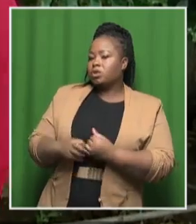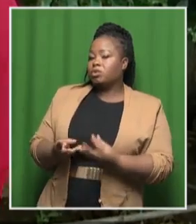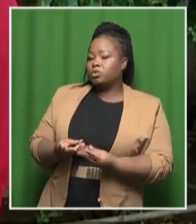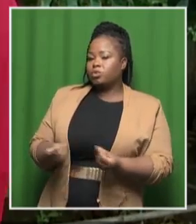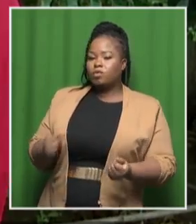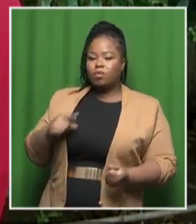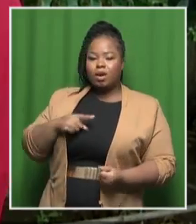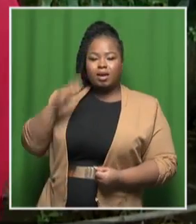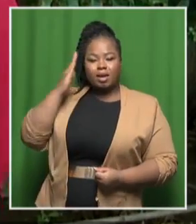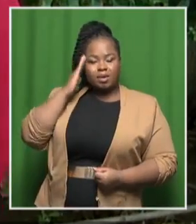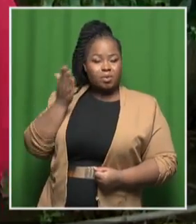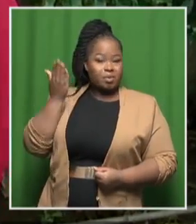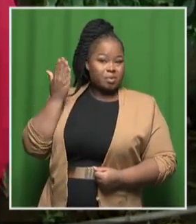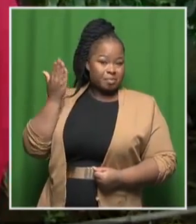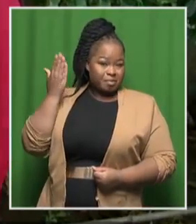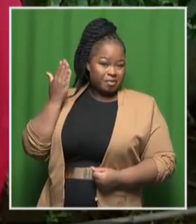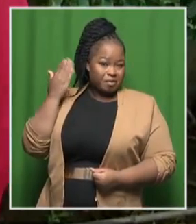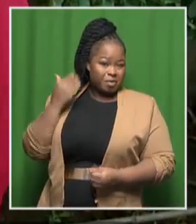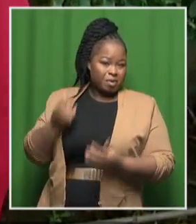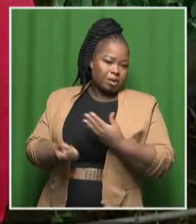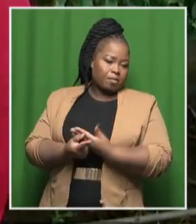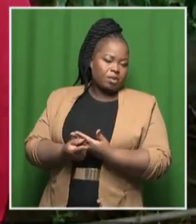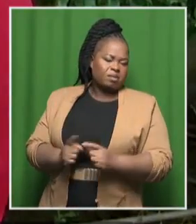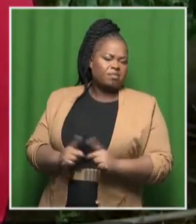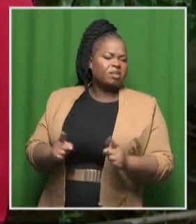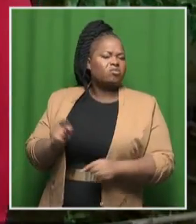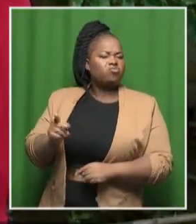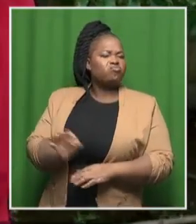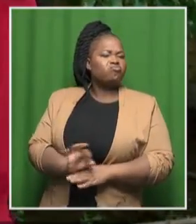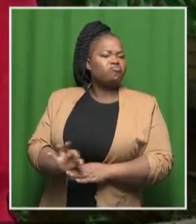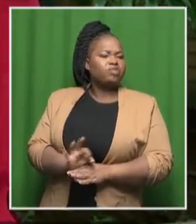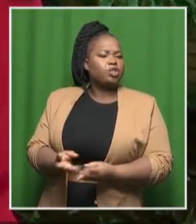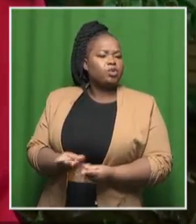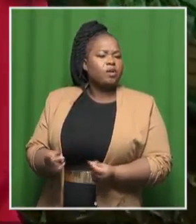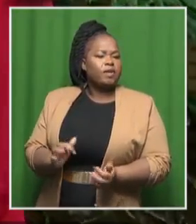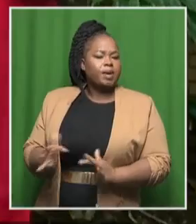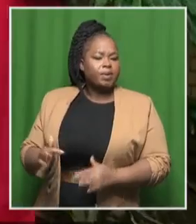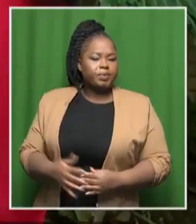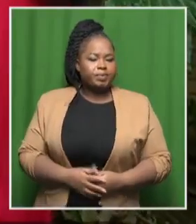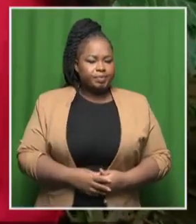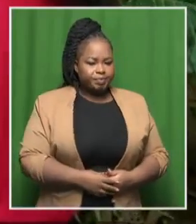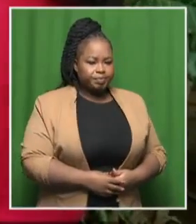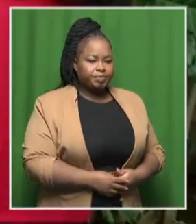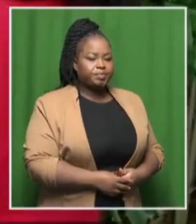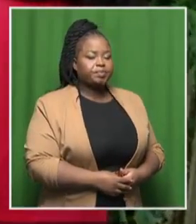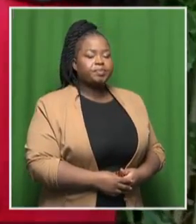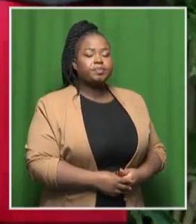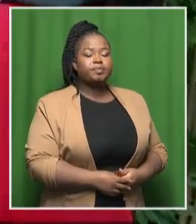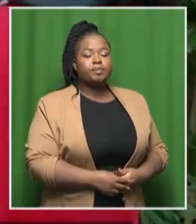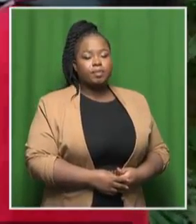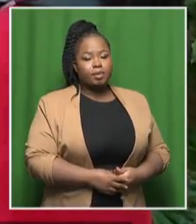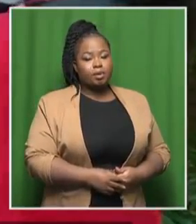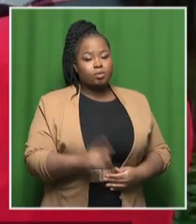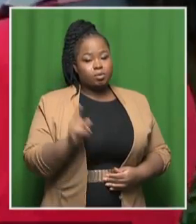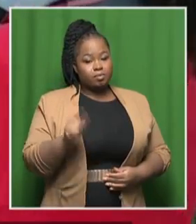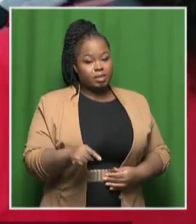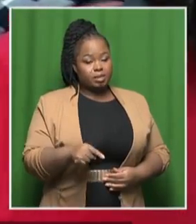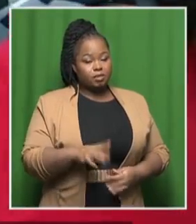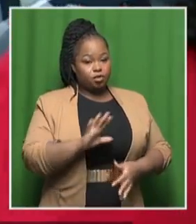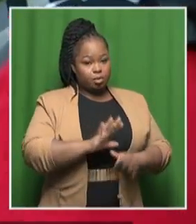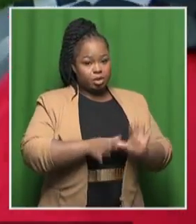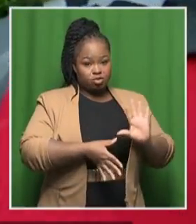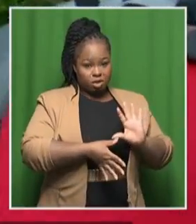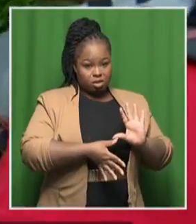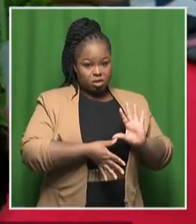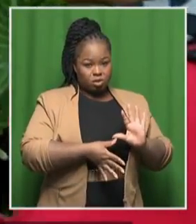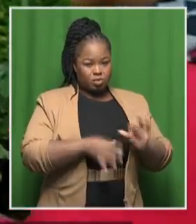many years ago, but is there a specific plan to deal with that issue as well? Okay, we must just to put context in the infrastructure.